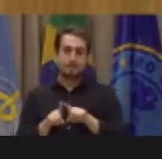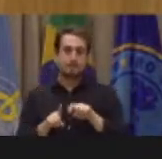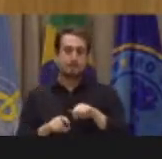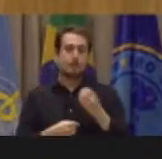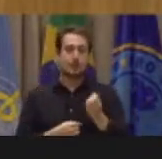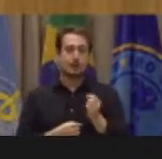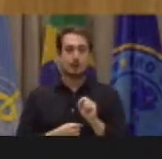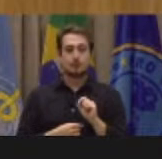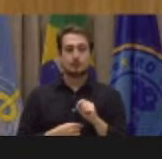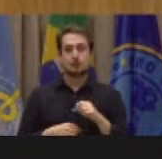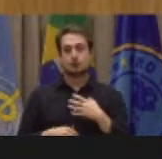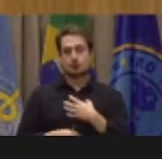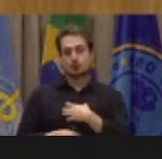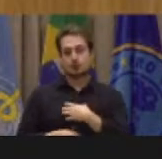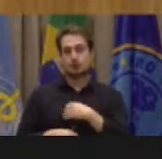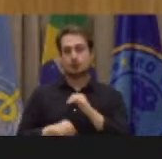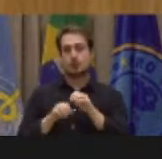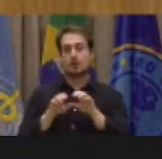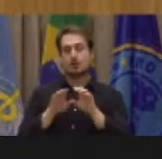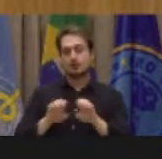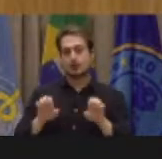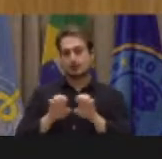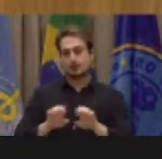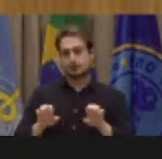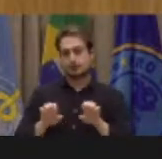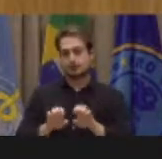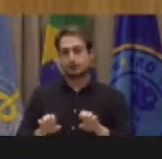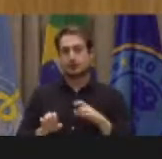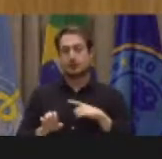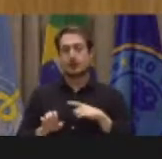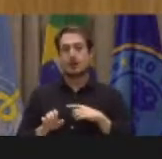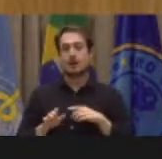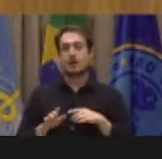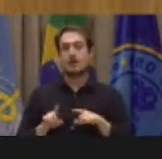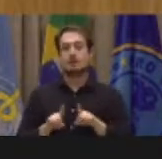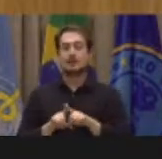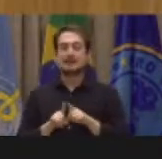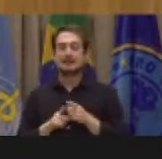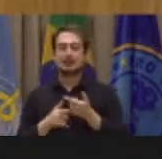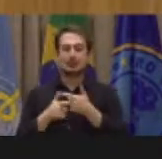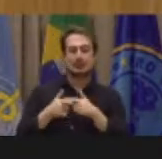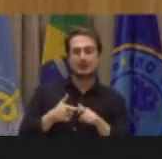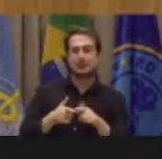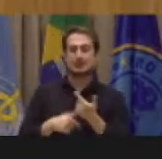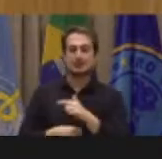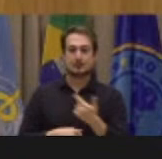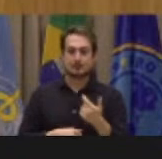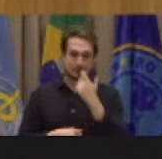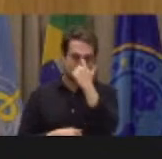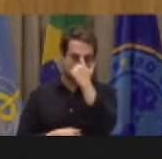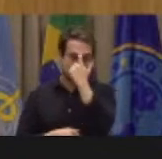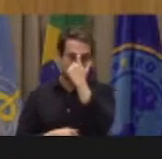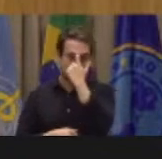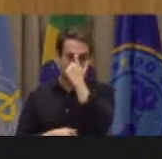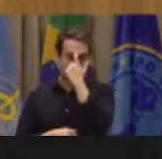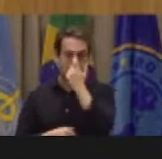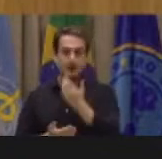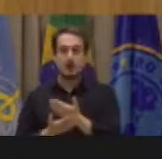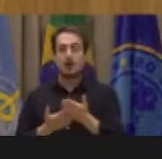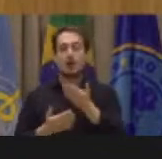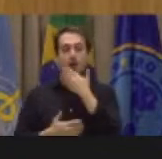in the basic care units, and this could be structured in a way, because